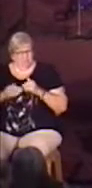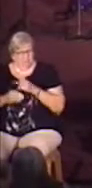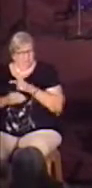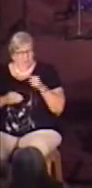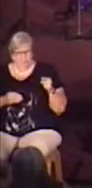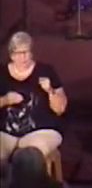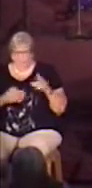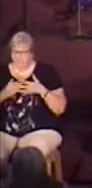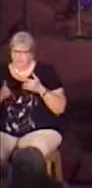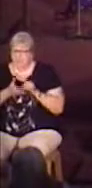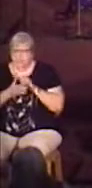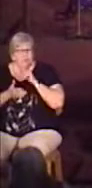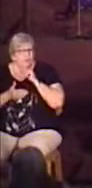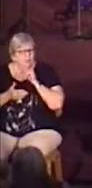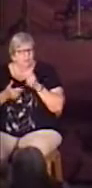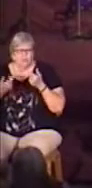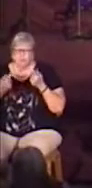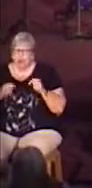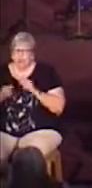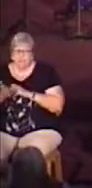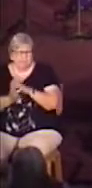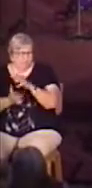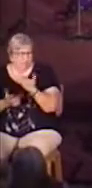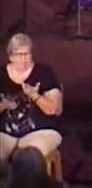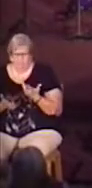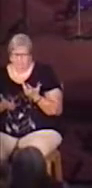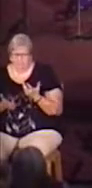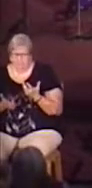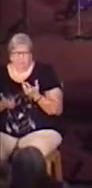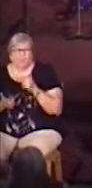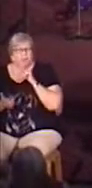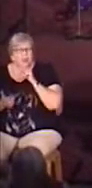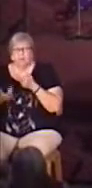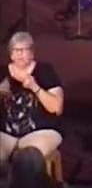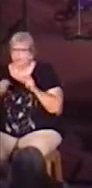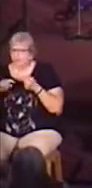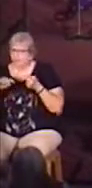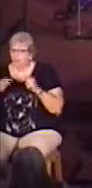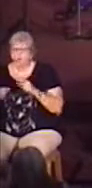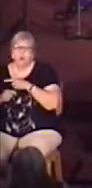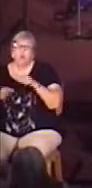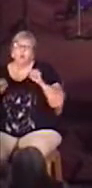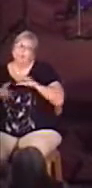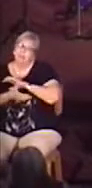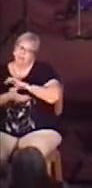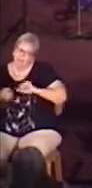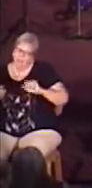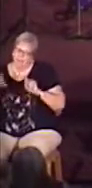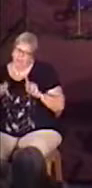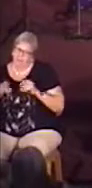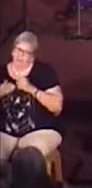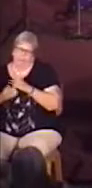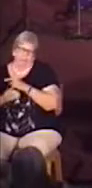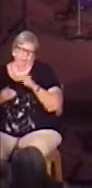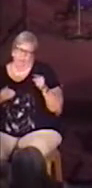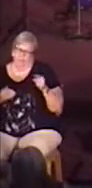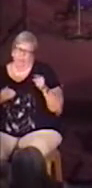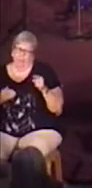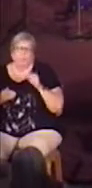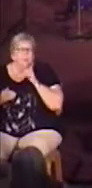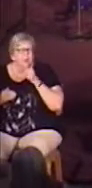Even though you don't mean to be rough, even though you don't mean to hurt, you can damage the people around you. So we're not just talking